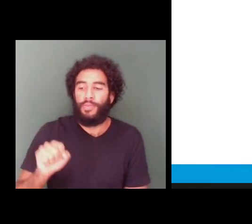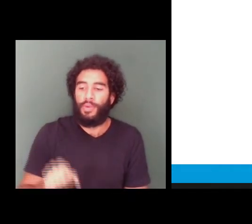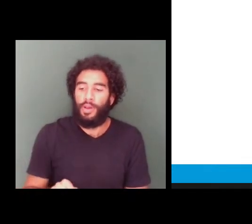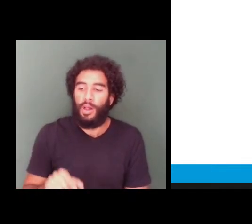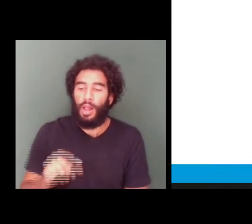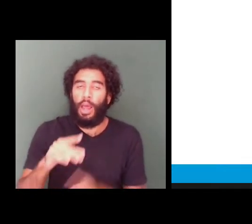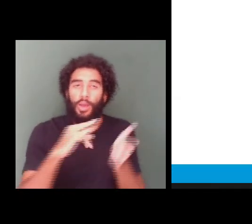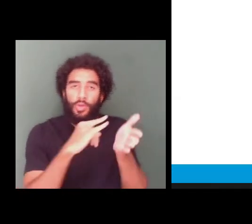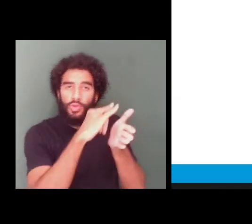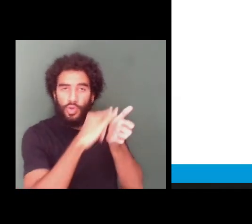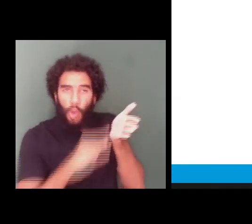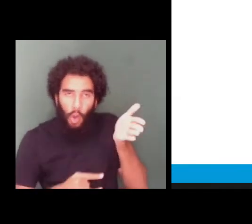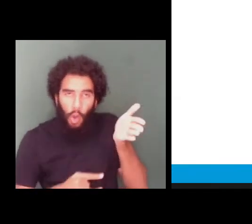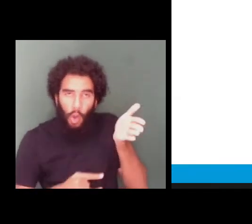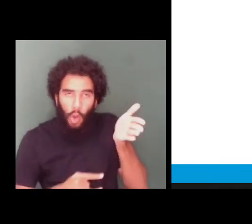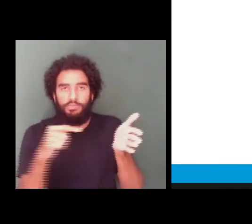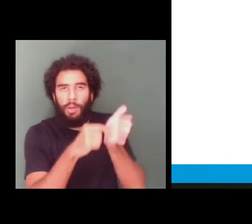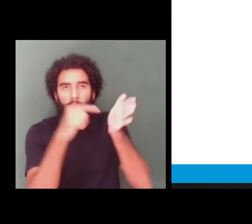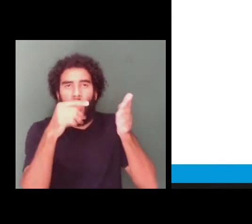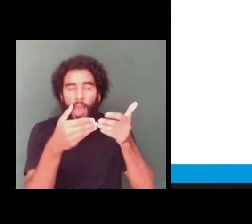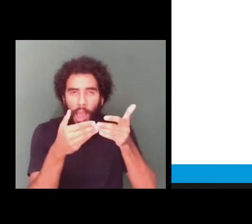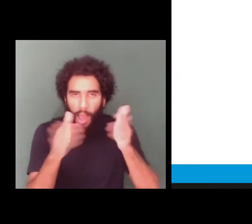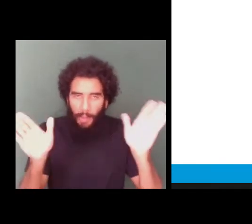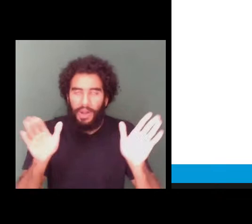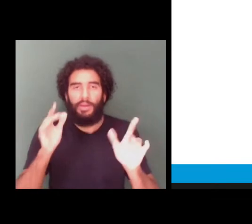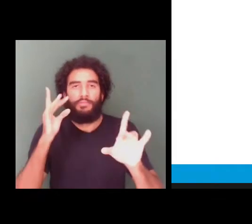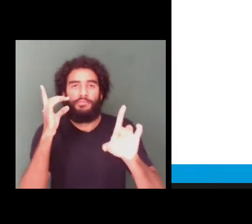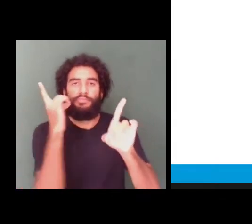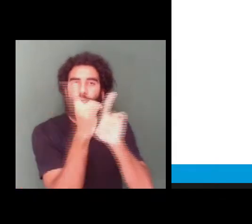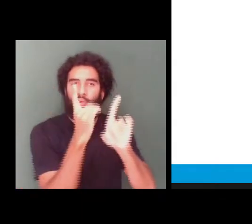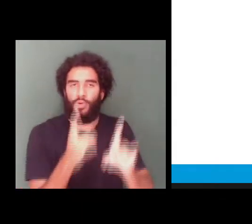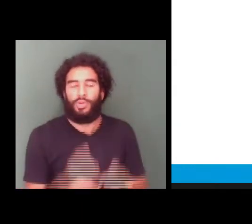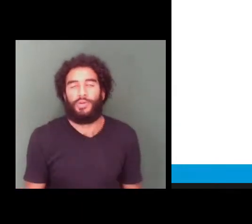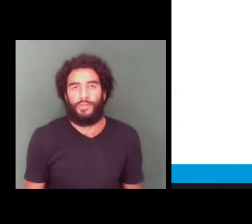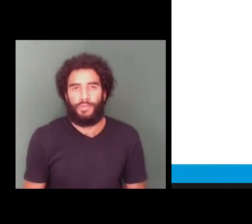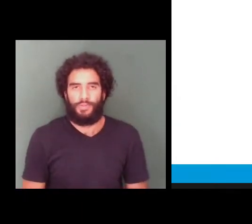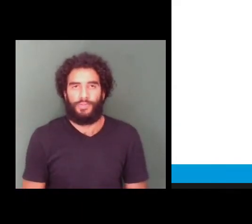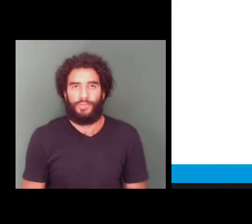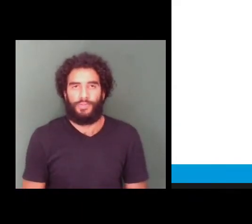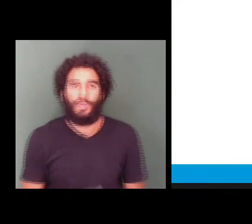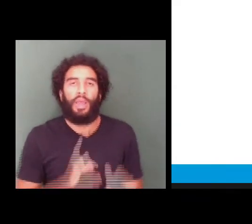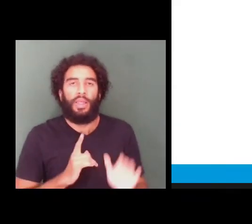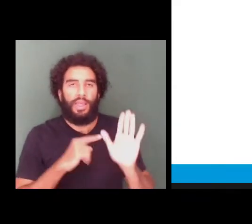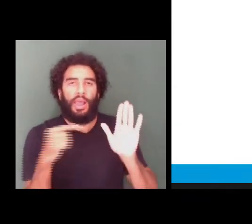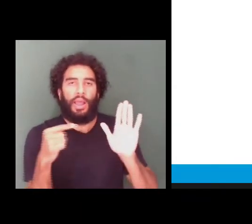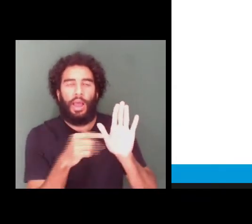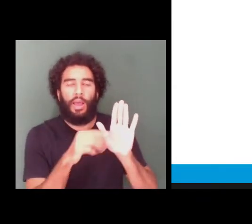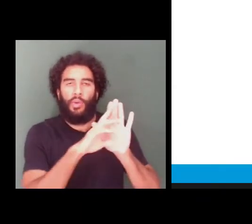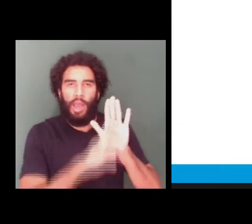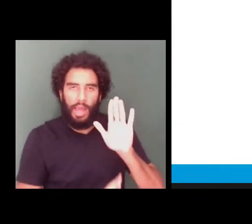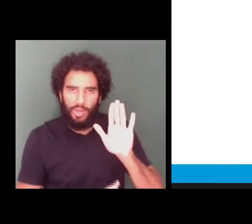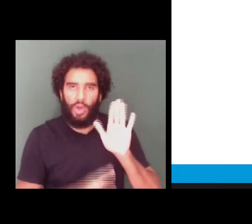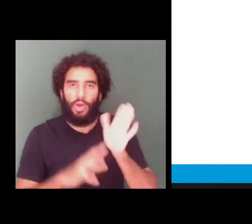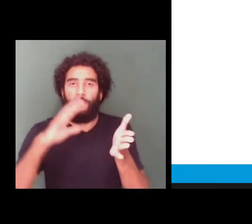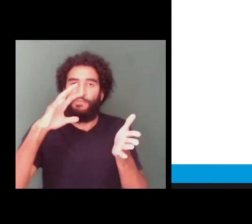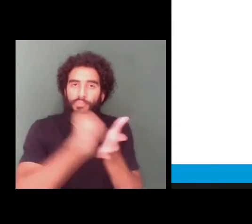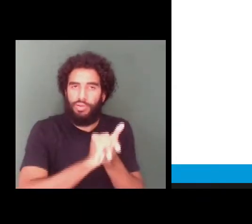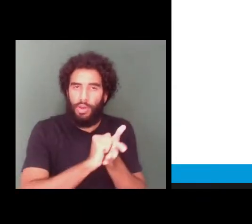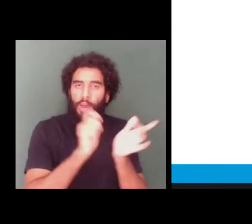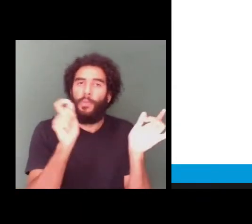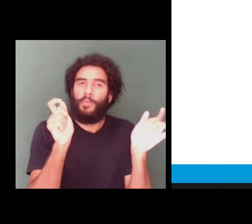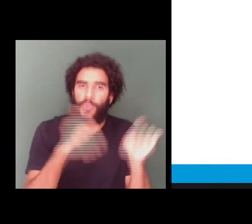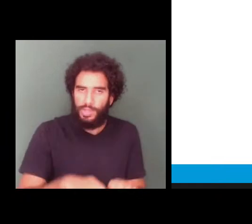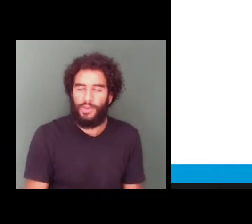website, and you will be able to find it there in Portuguese for